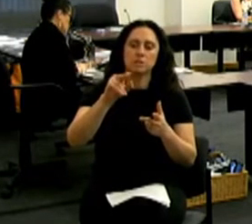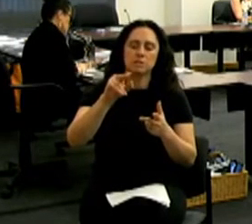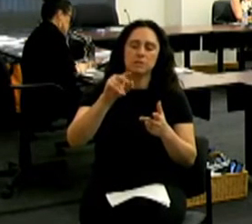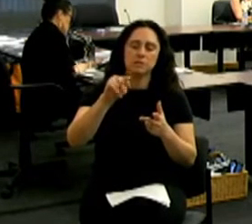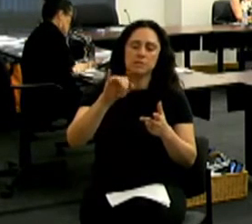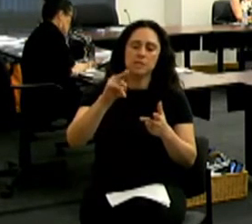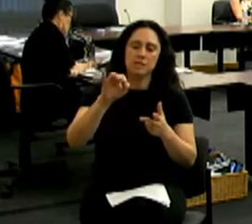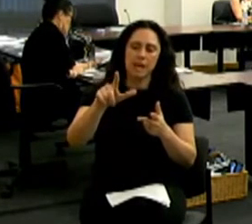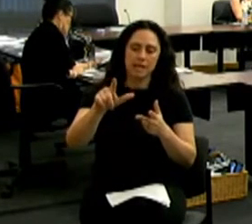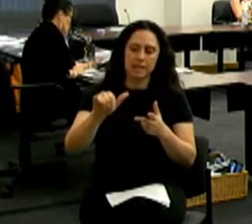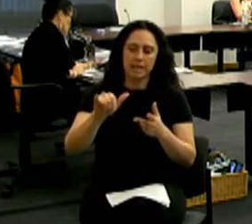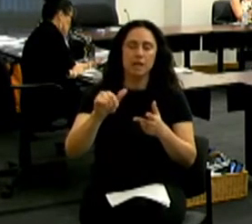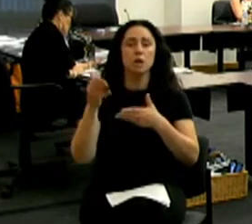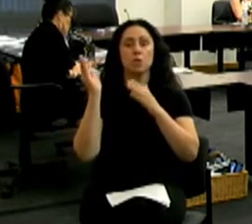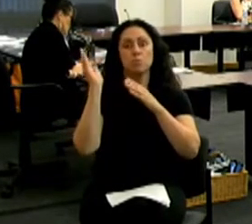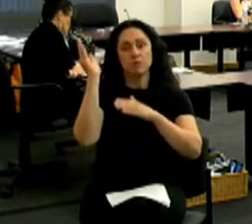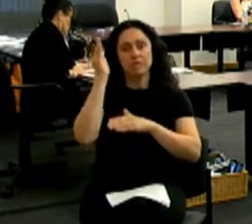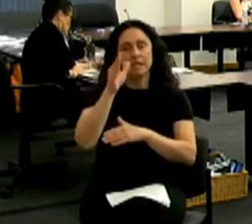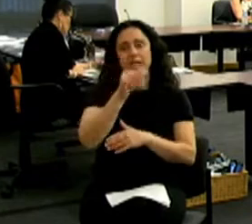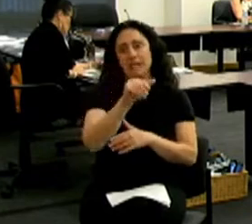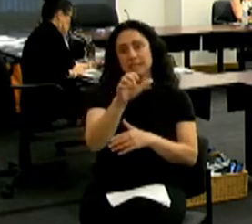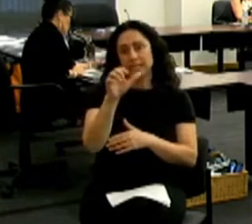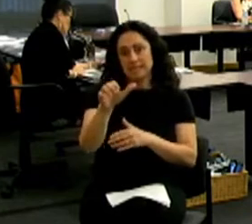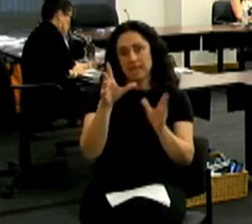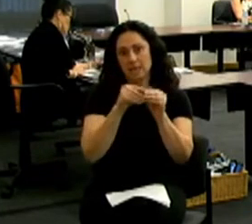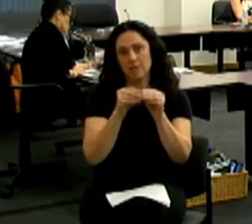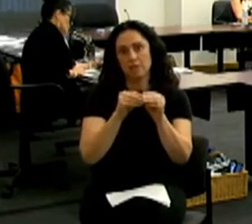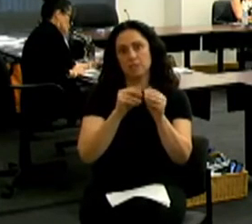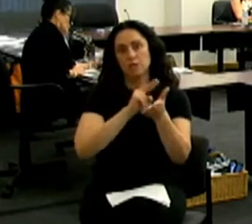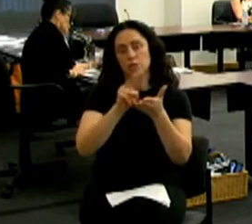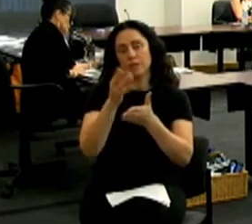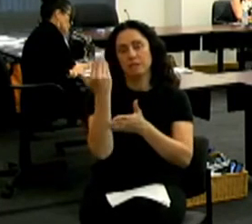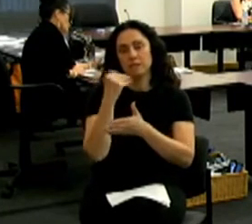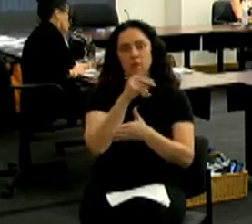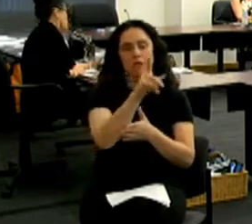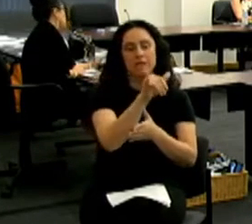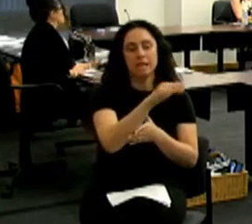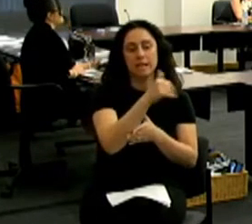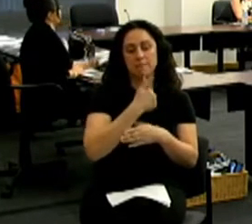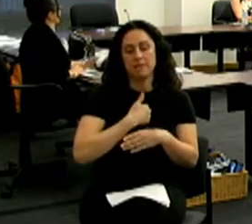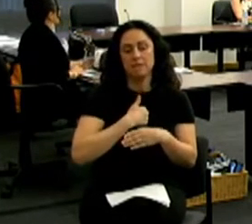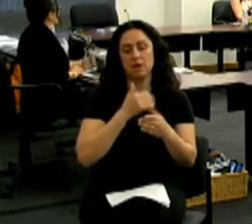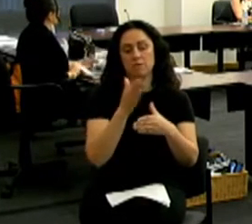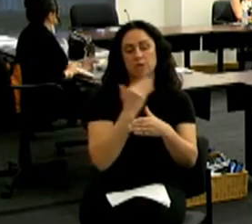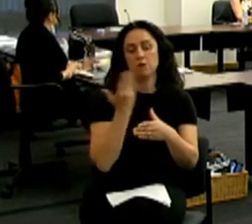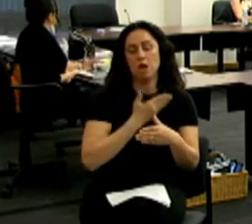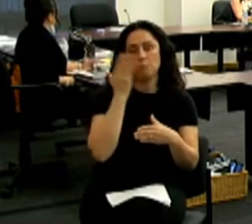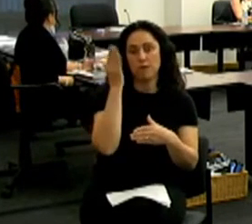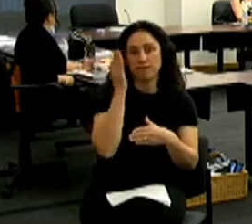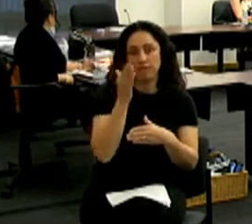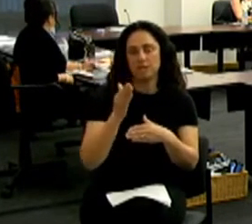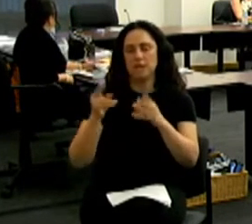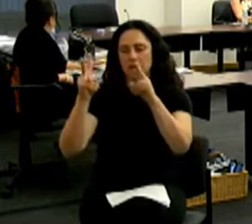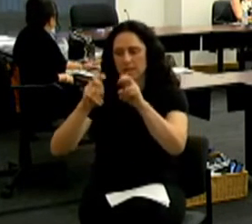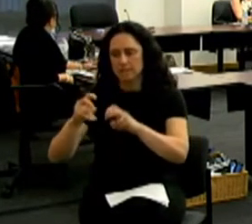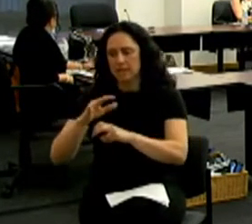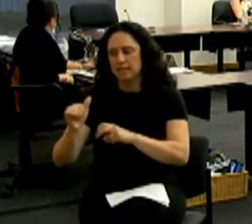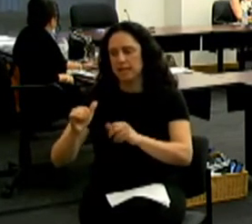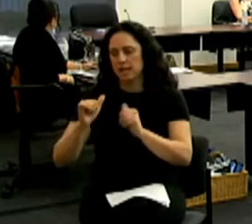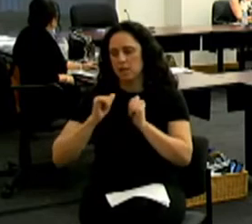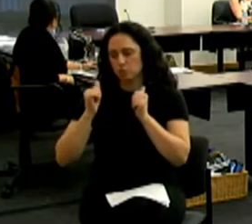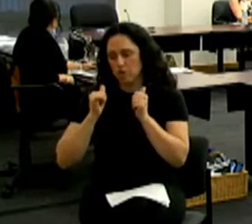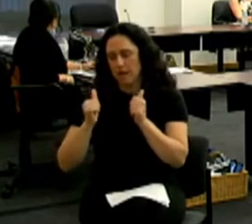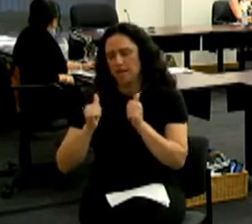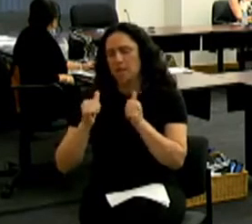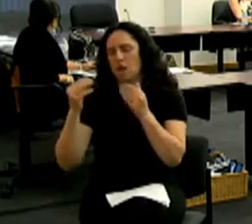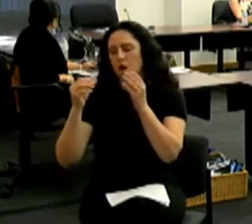conference this 2 weekends ago. Kelly and I shared our presentation, Assess and Address Marketing Through an Equitable